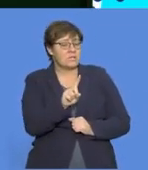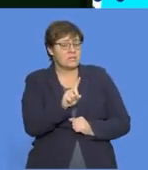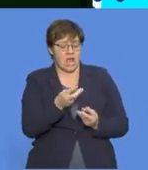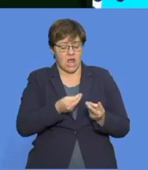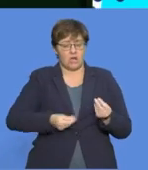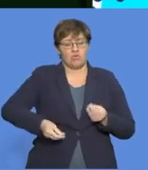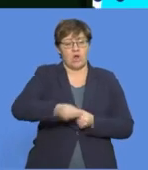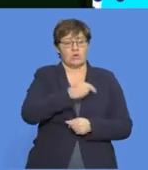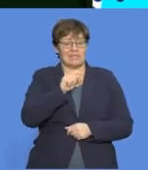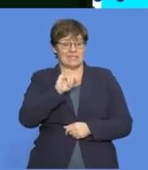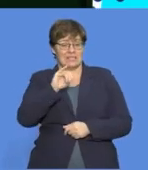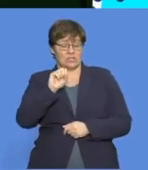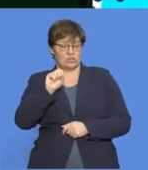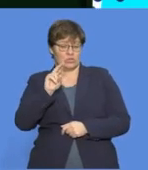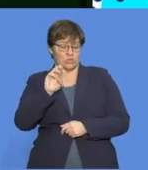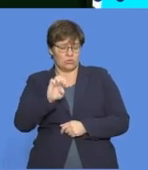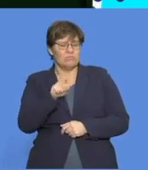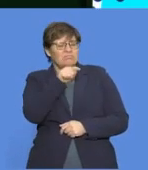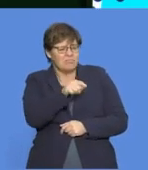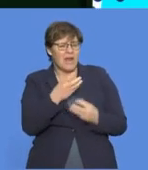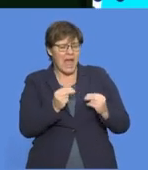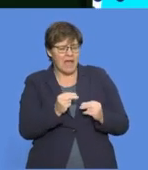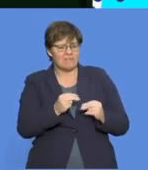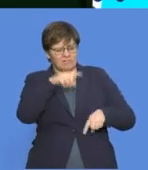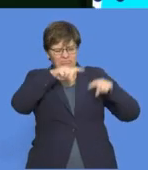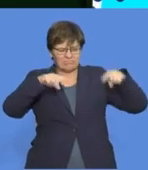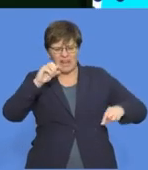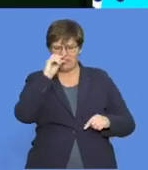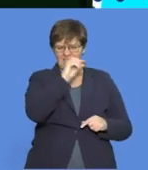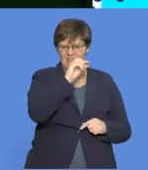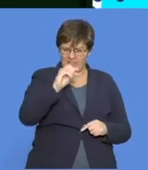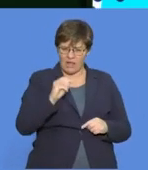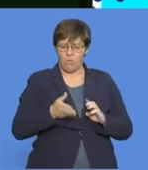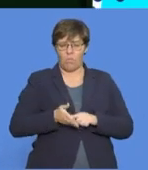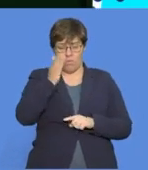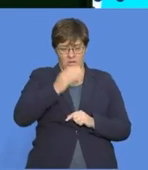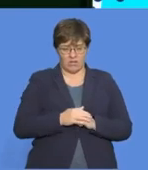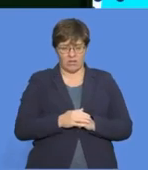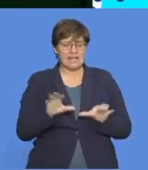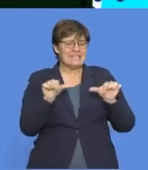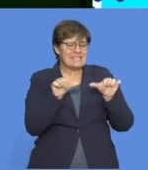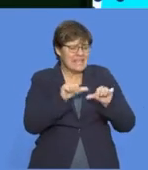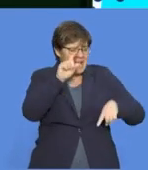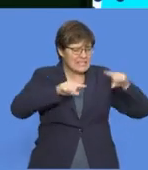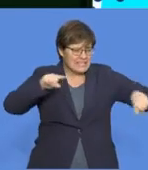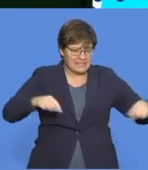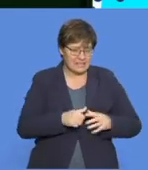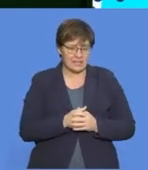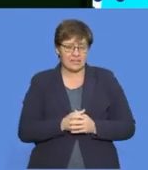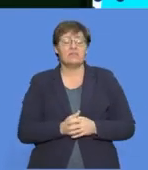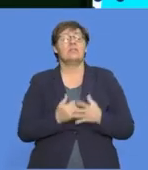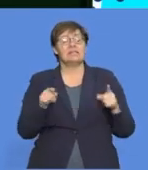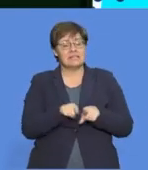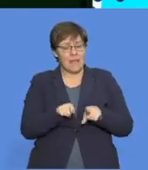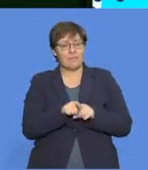tissue. And they have different thicknesses of walls, they're different sizes, and they have different